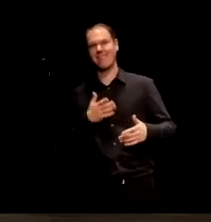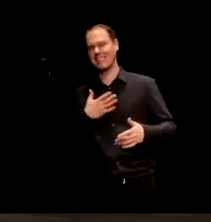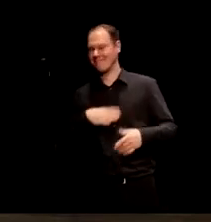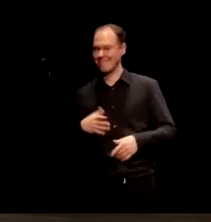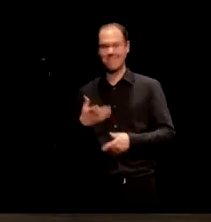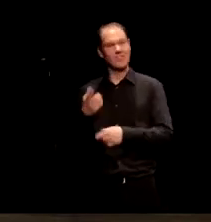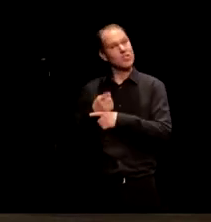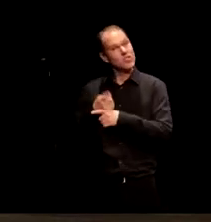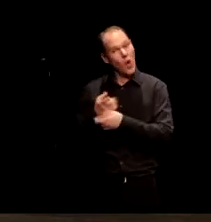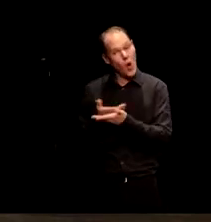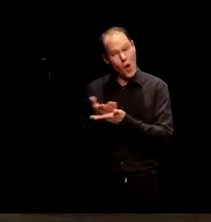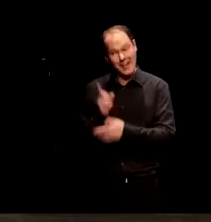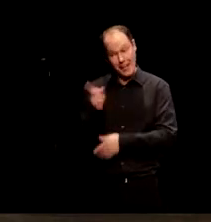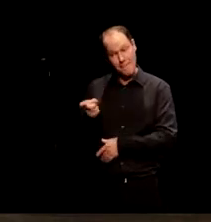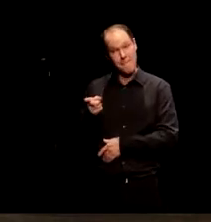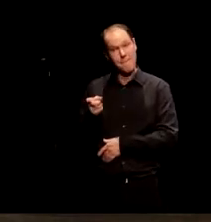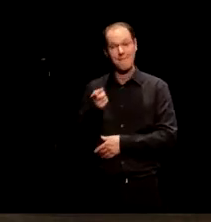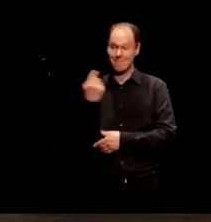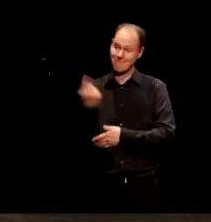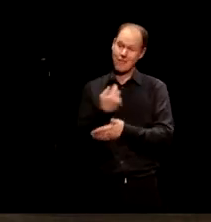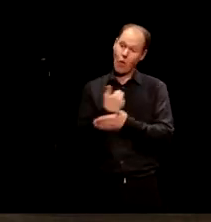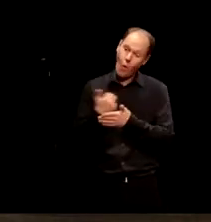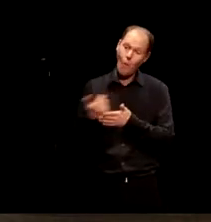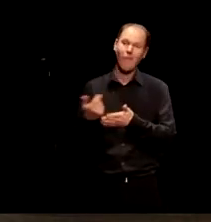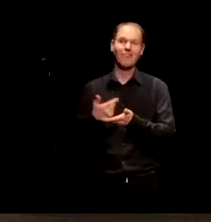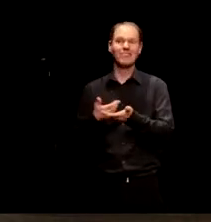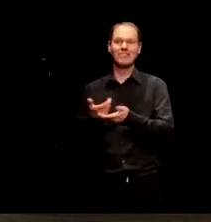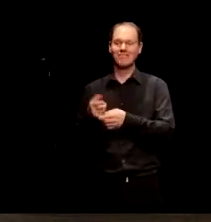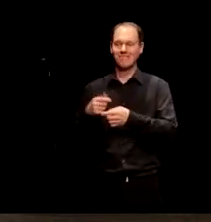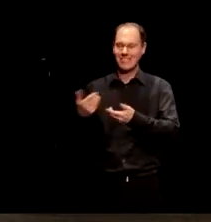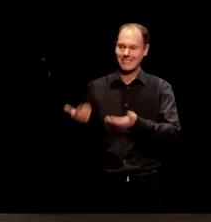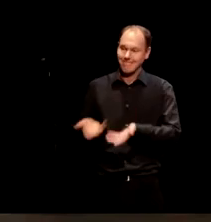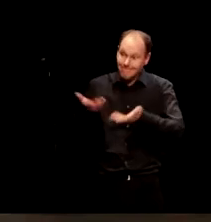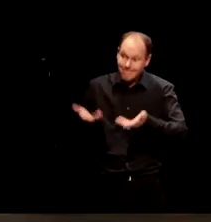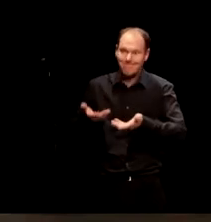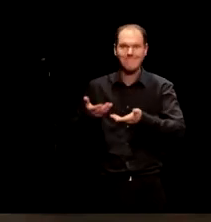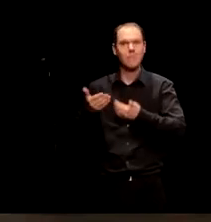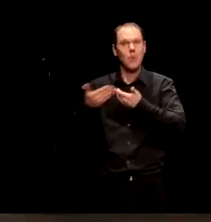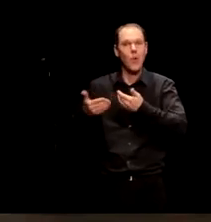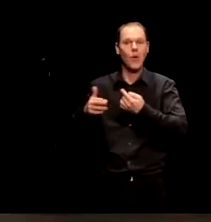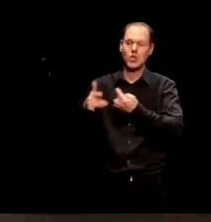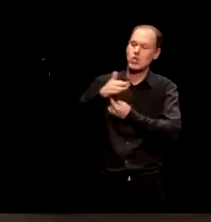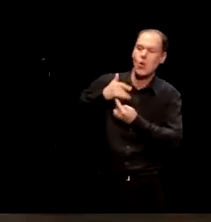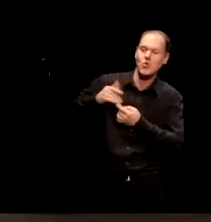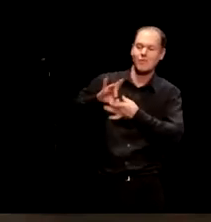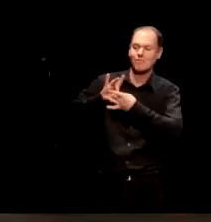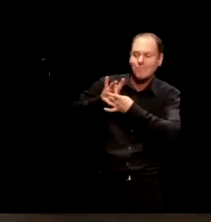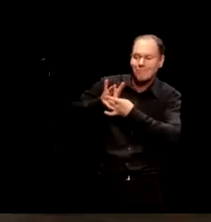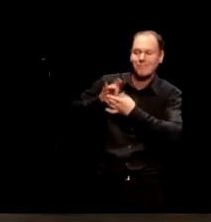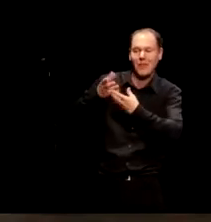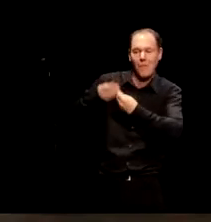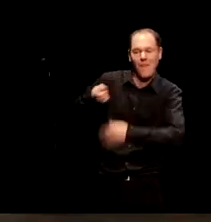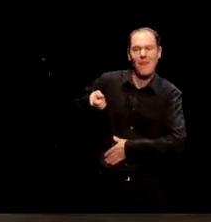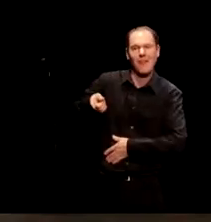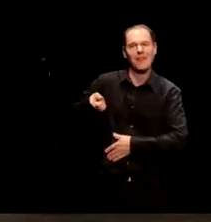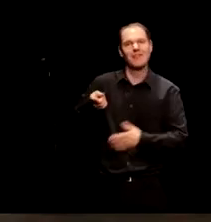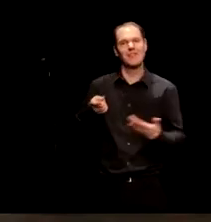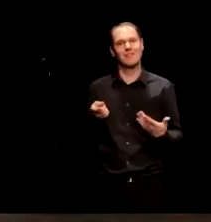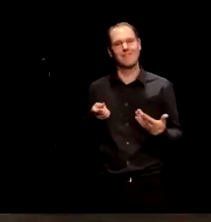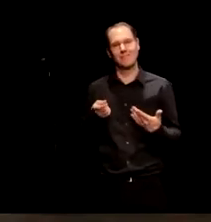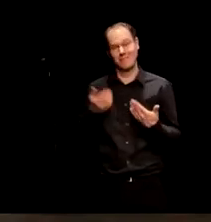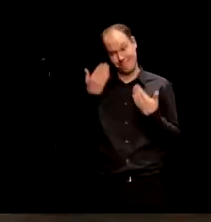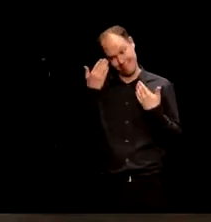to him. He's always tried to get me to be more sociable with him at the office. I don't know what it is,